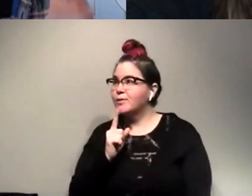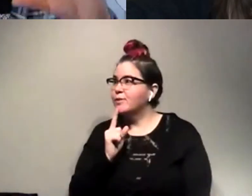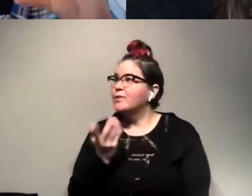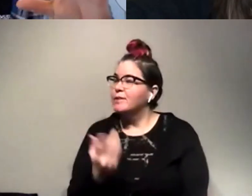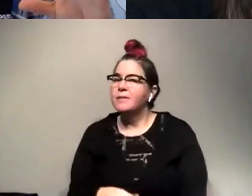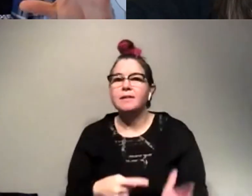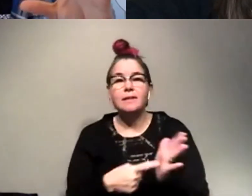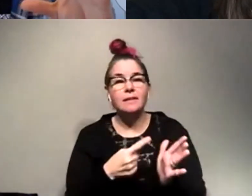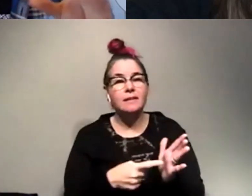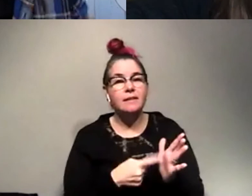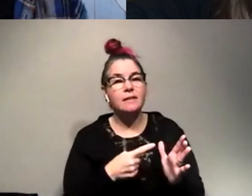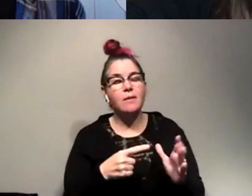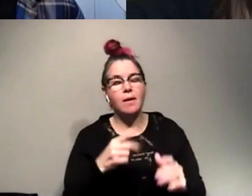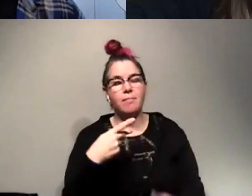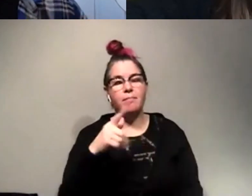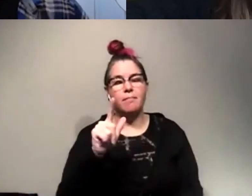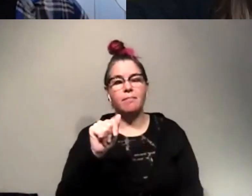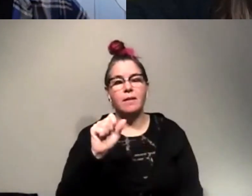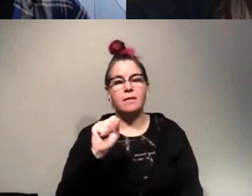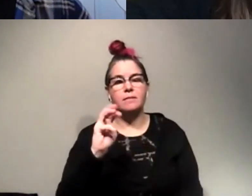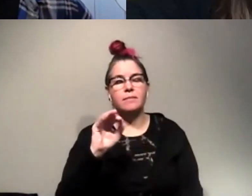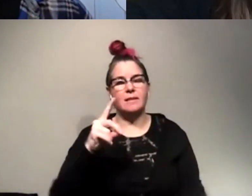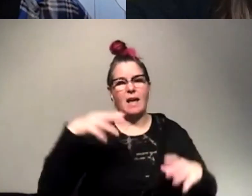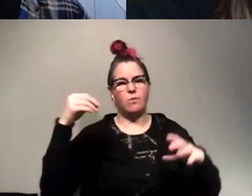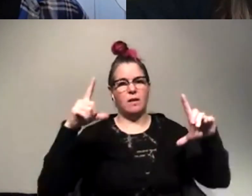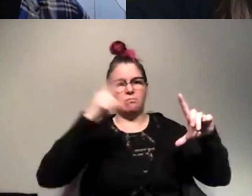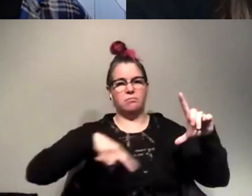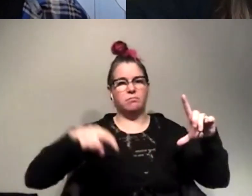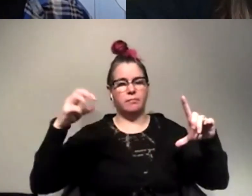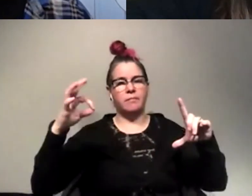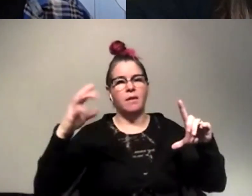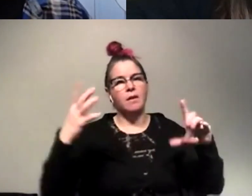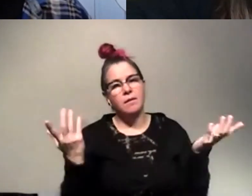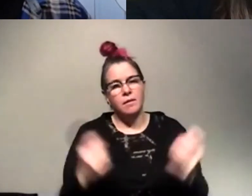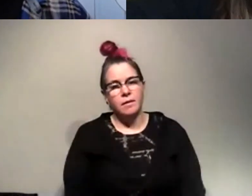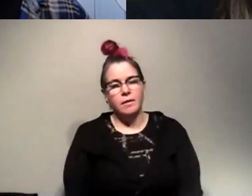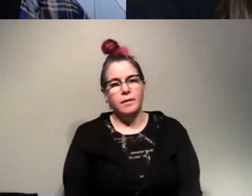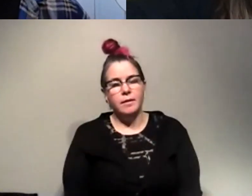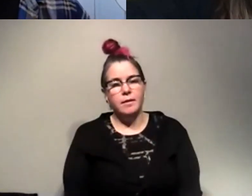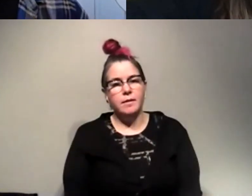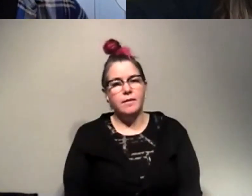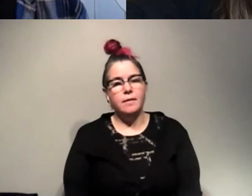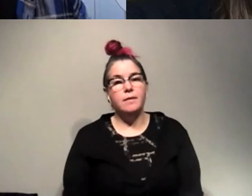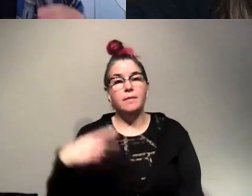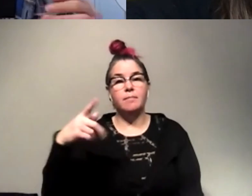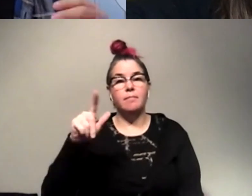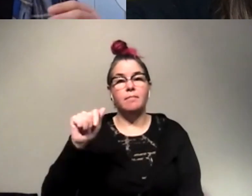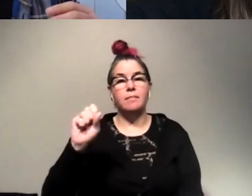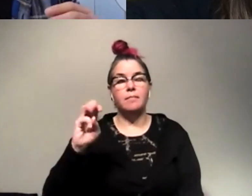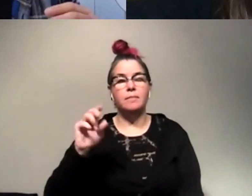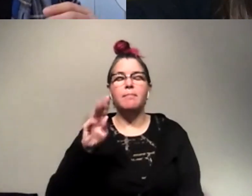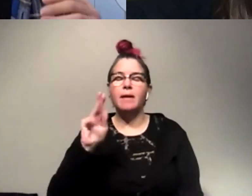Sometimes they can be on plasmids. But those plasmids, while bacteria can kick them